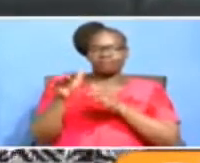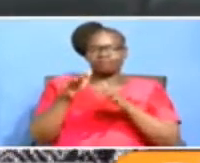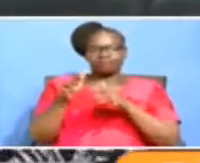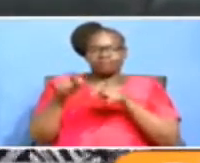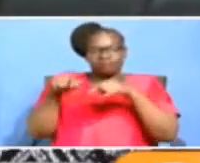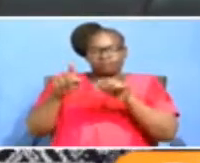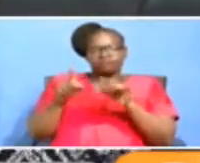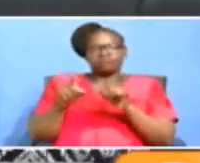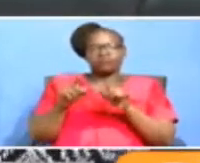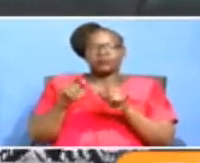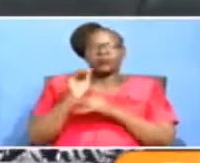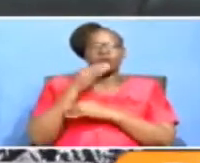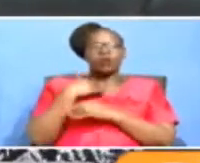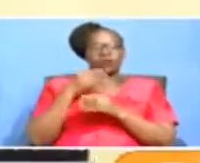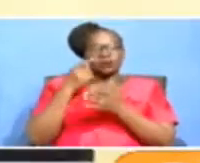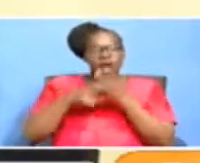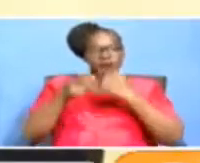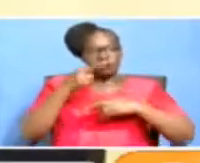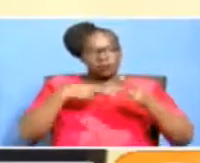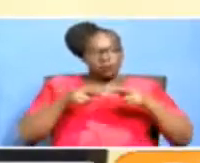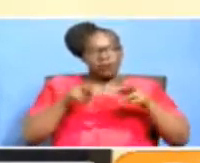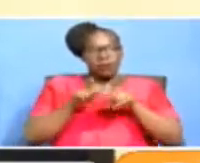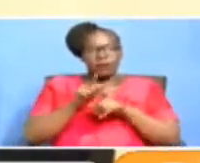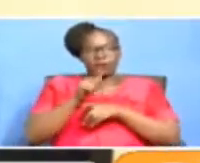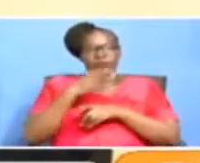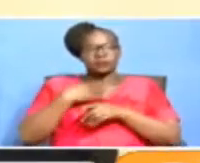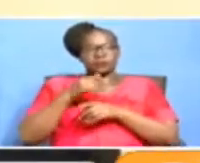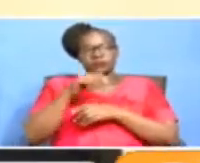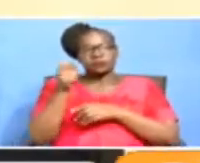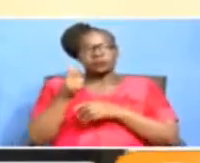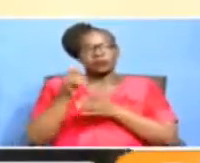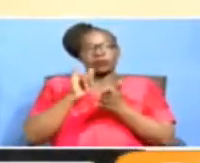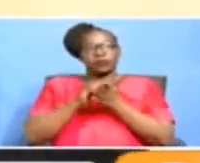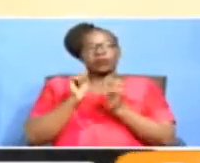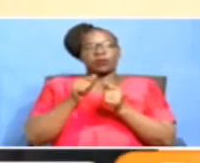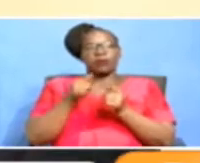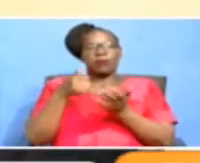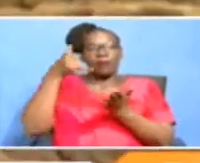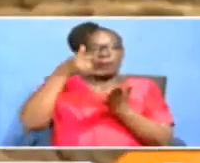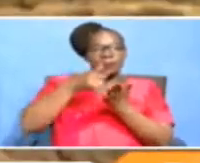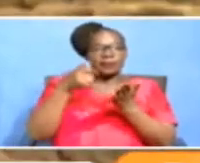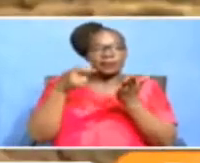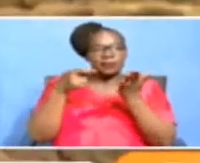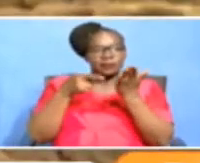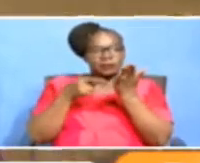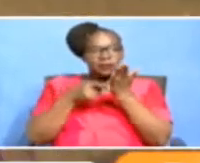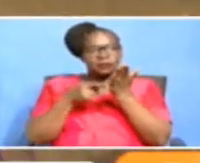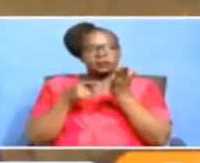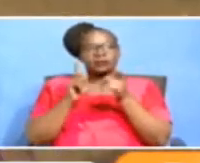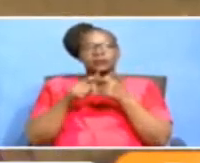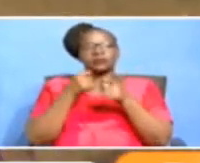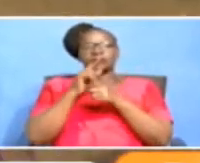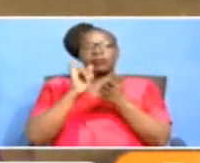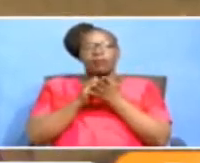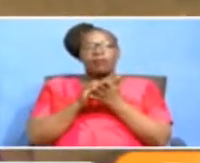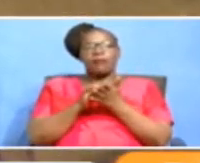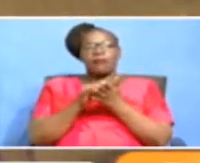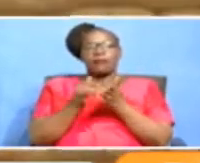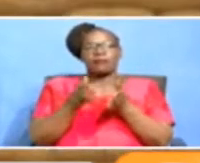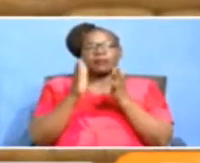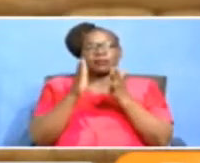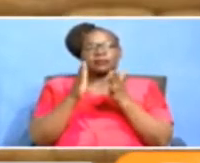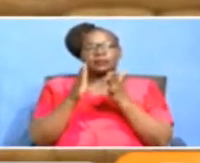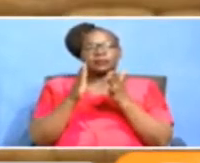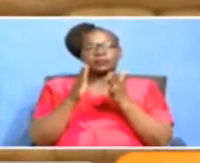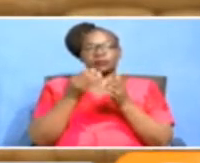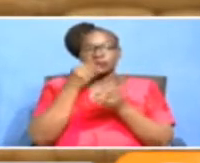another challenge on storage, which may be dealt with by incorporating technology in the warehouses to ensure the reserves remain fit for